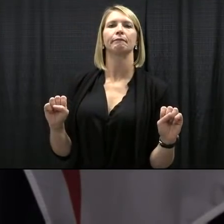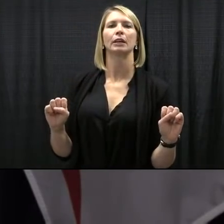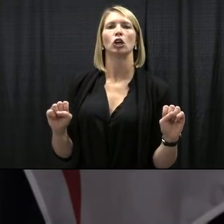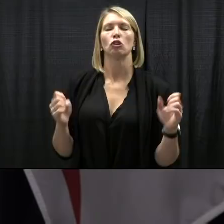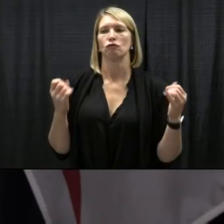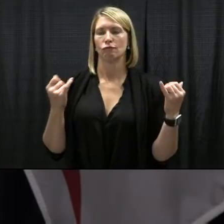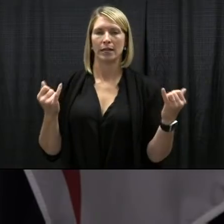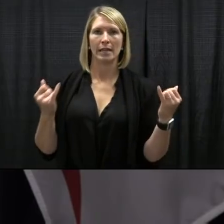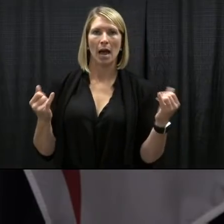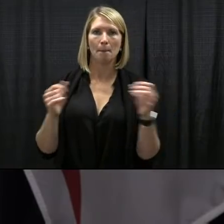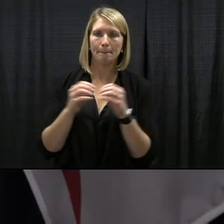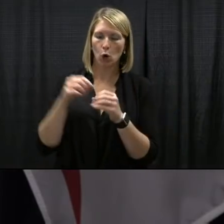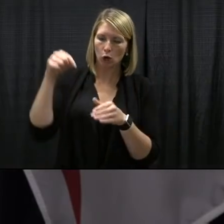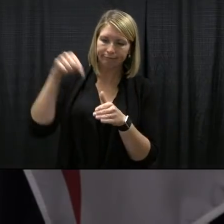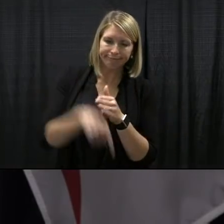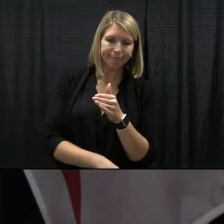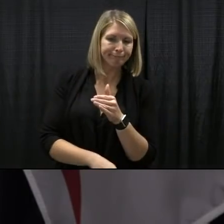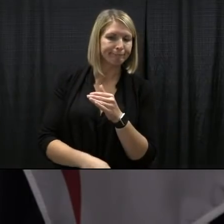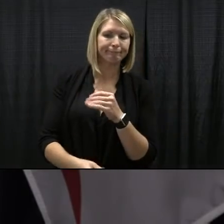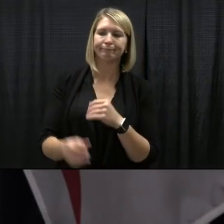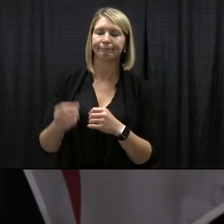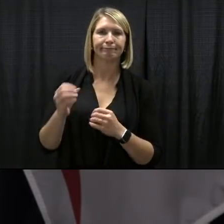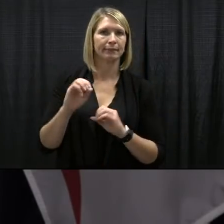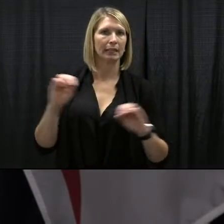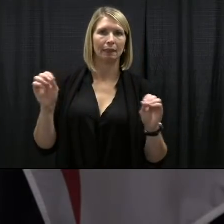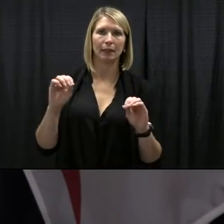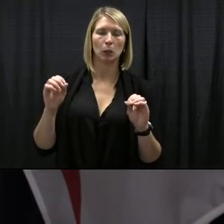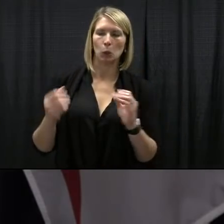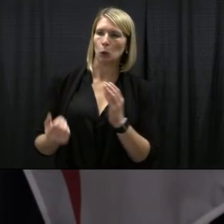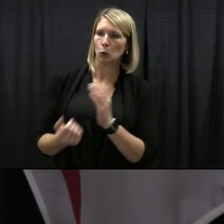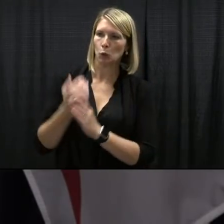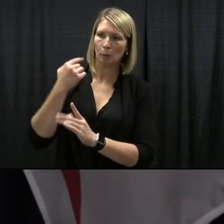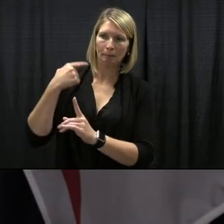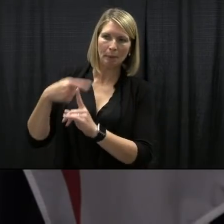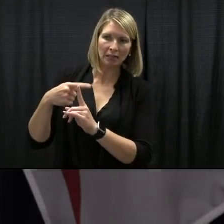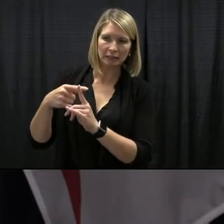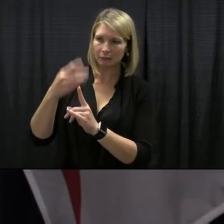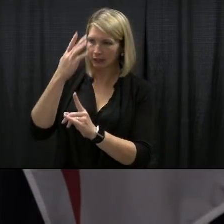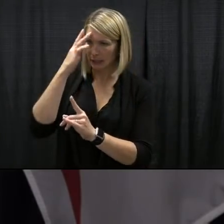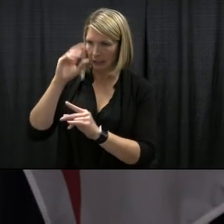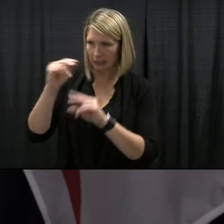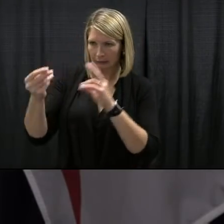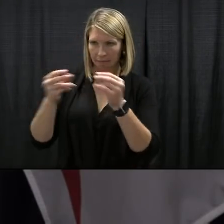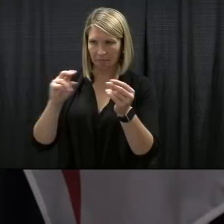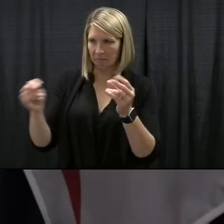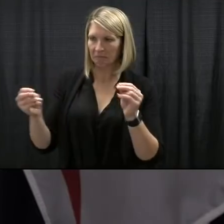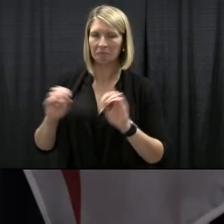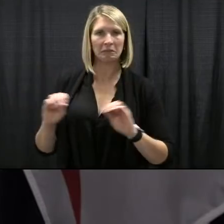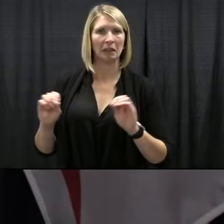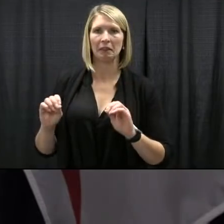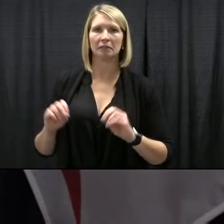any more information than that. I'm not aware of any new positives from that area in the last little while.